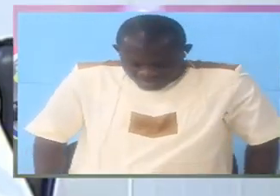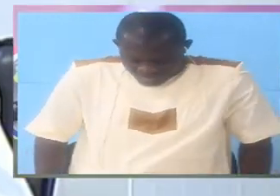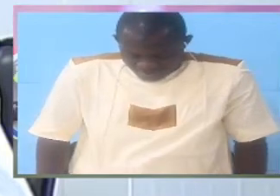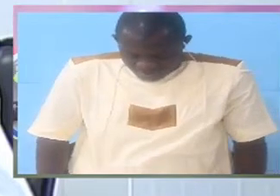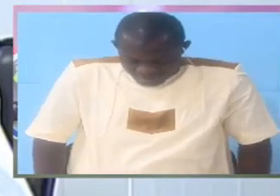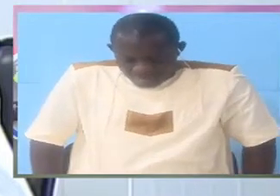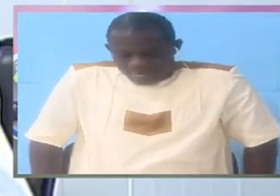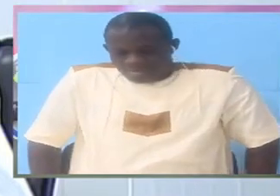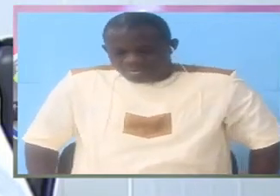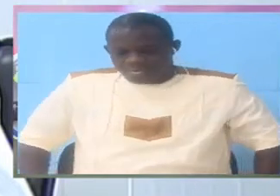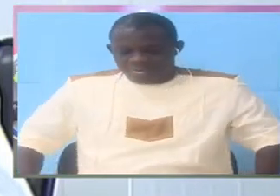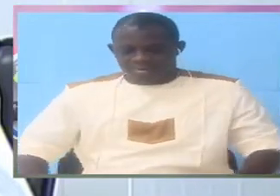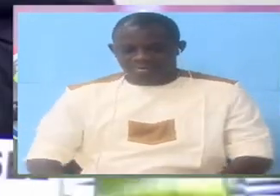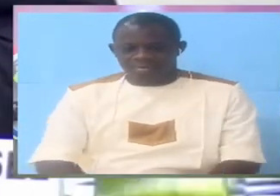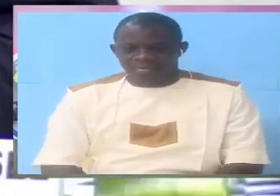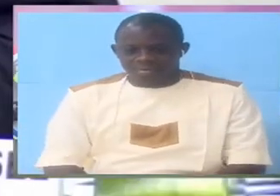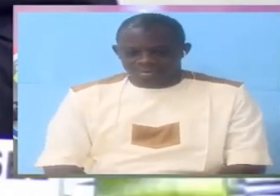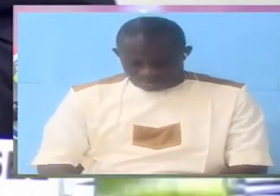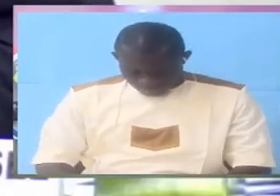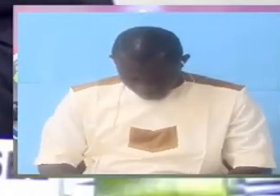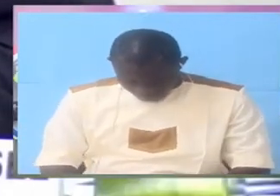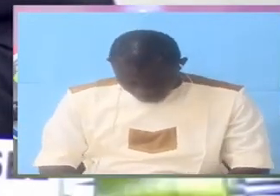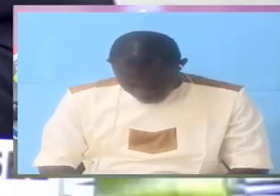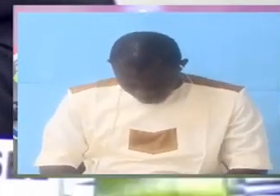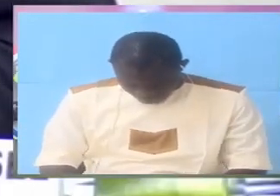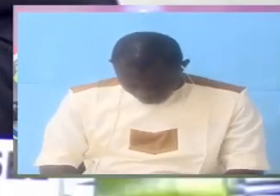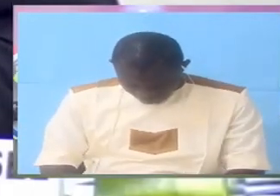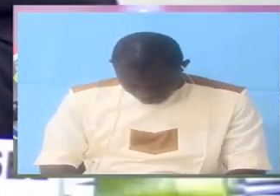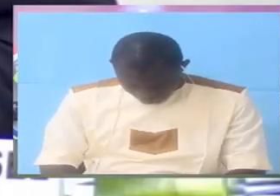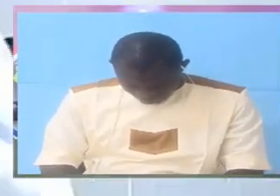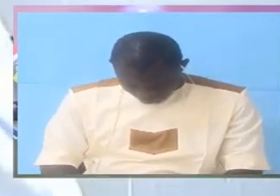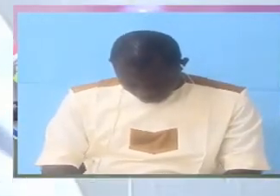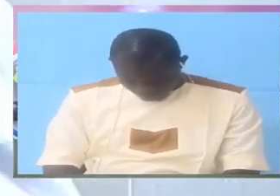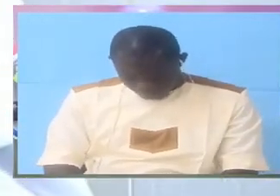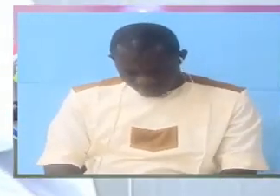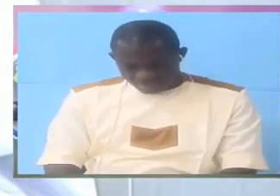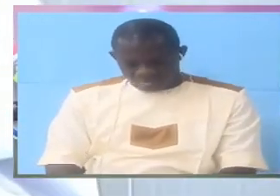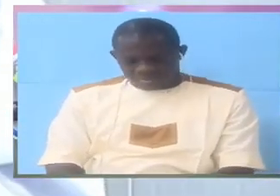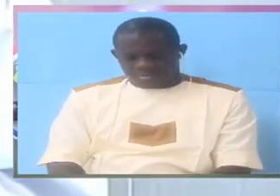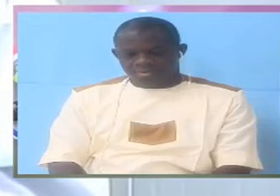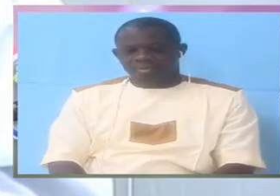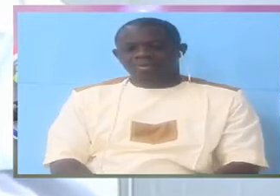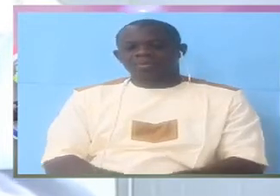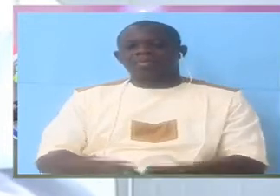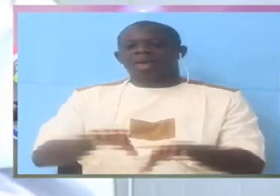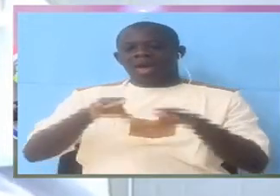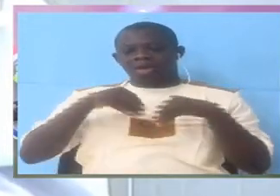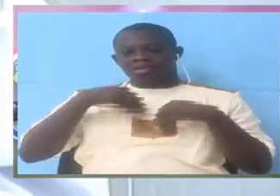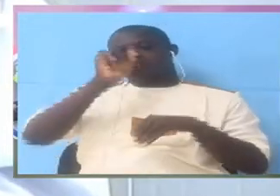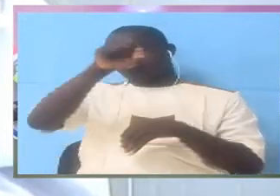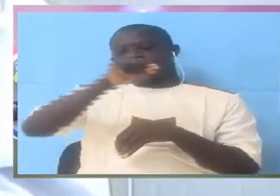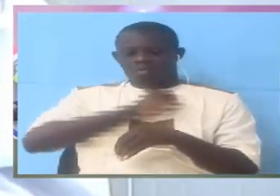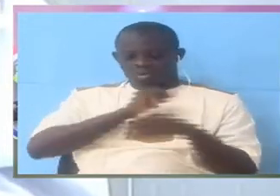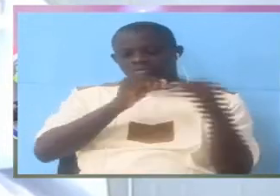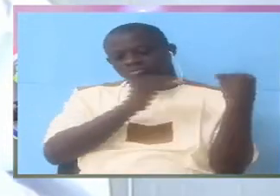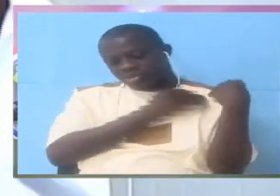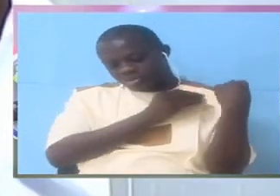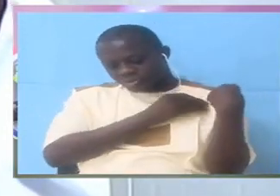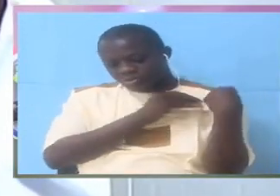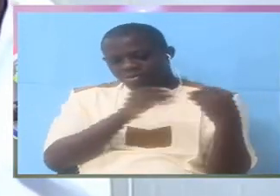Gambians. Okay. Could you now speak for yourself? Because you are the one sitting there. Good. And accept your own responsibilities.